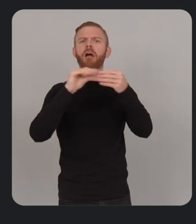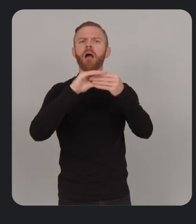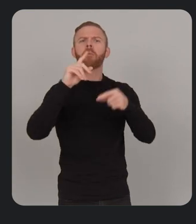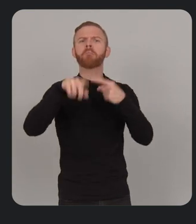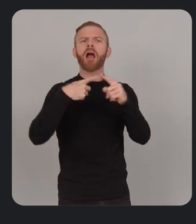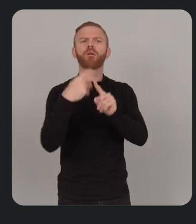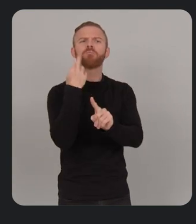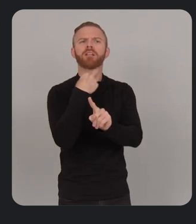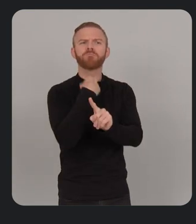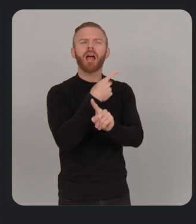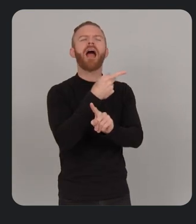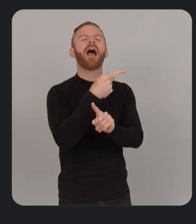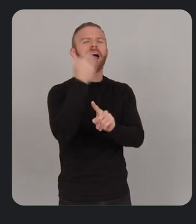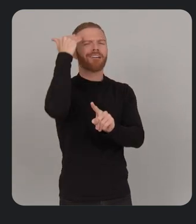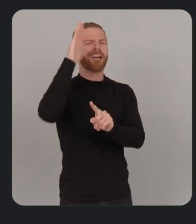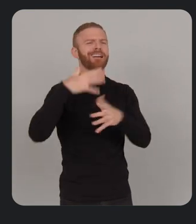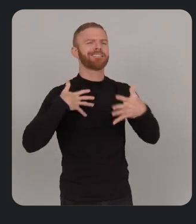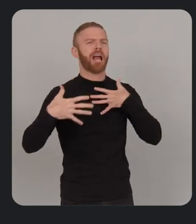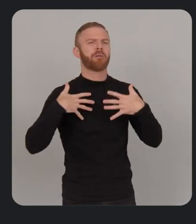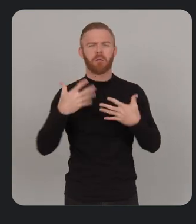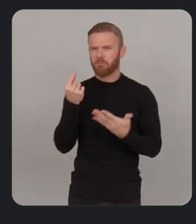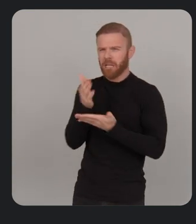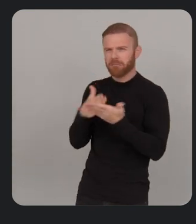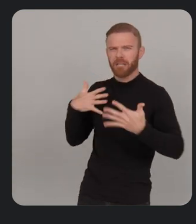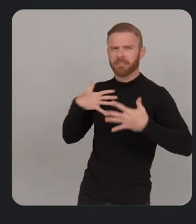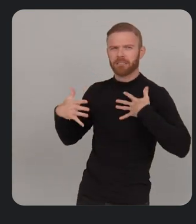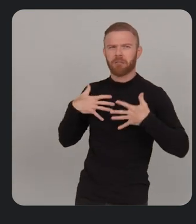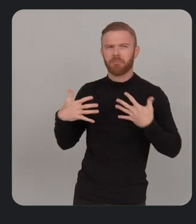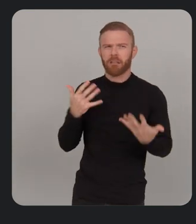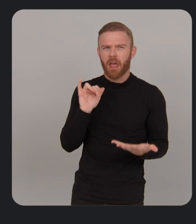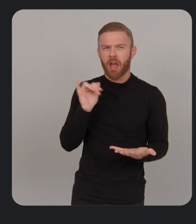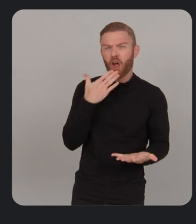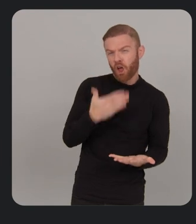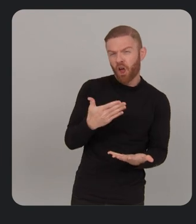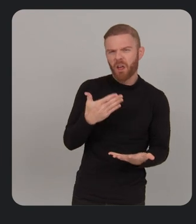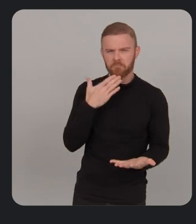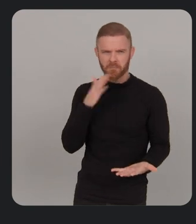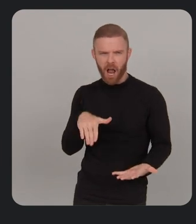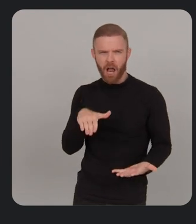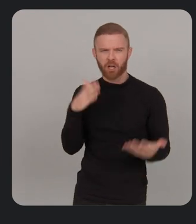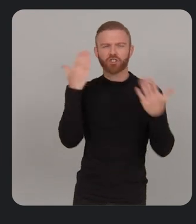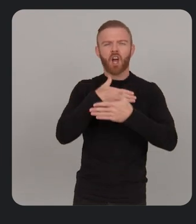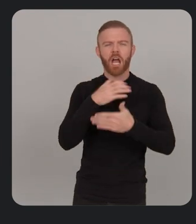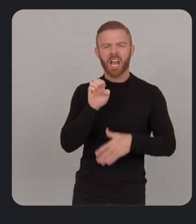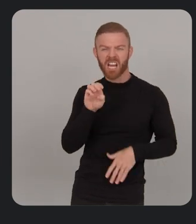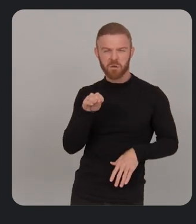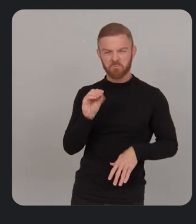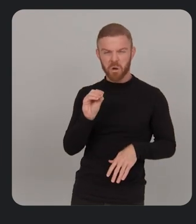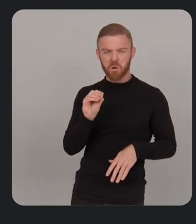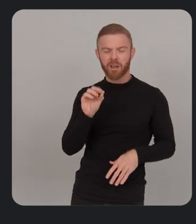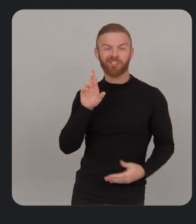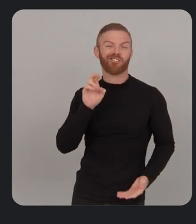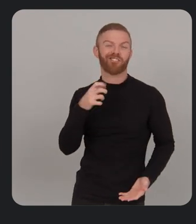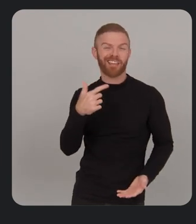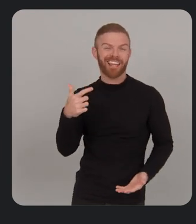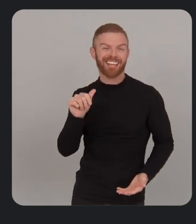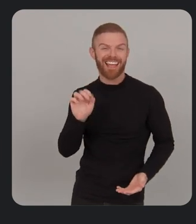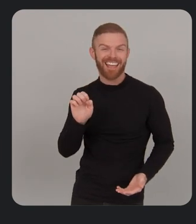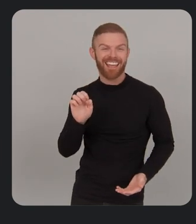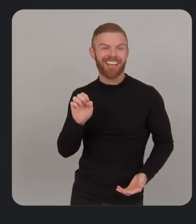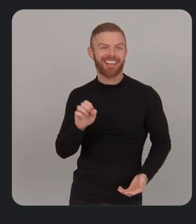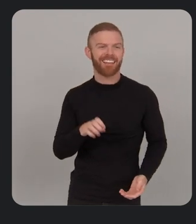restaurant. So you can check out the vibe. What are some of the vibes? Like good, bad, dark, emo,